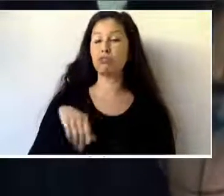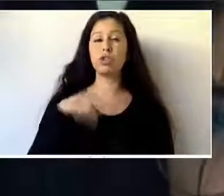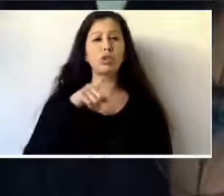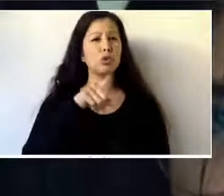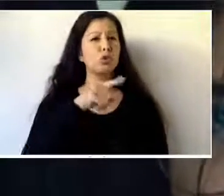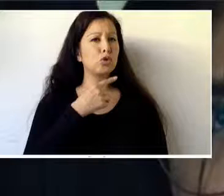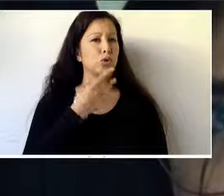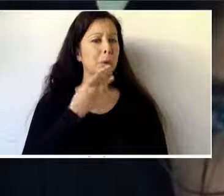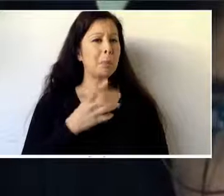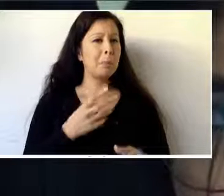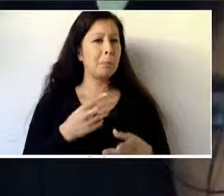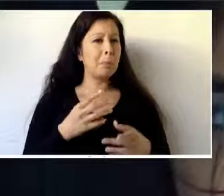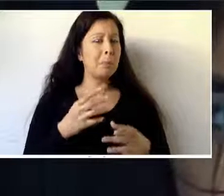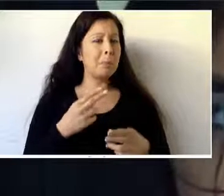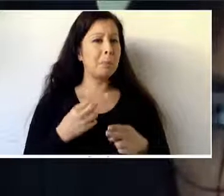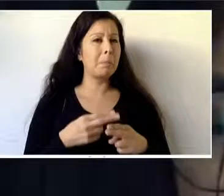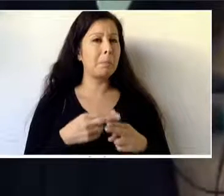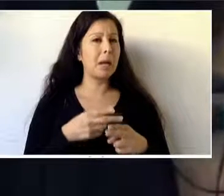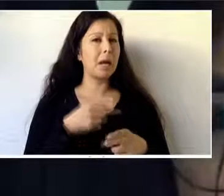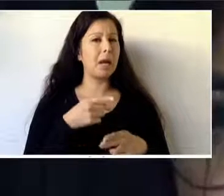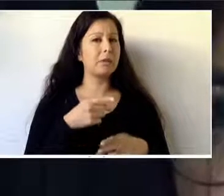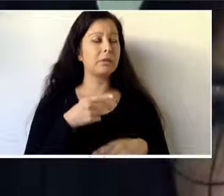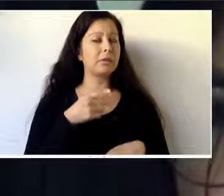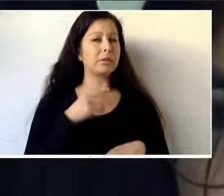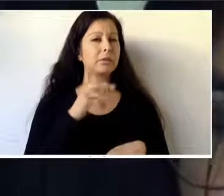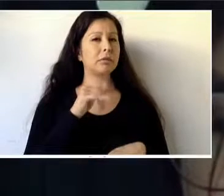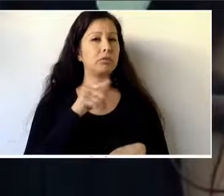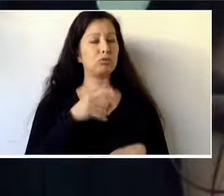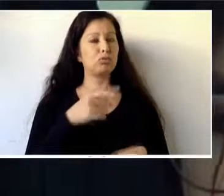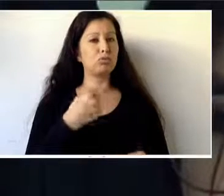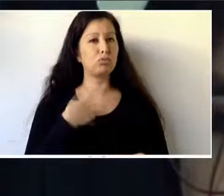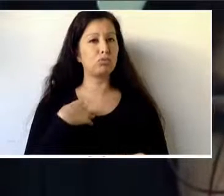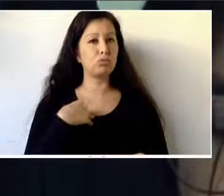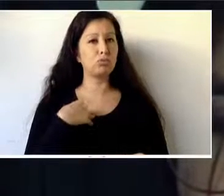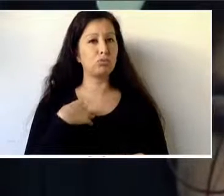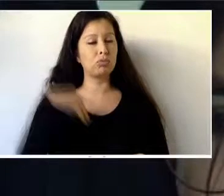mentioned while you were presenting that you had,